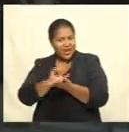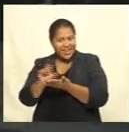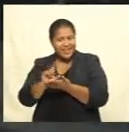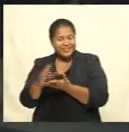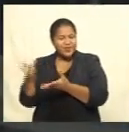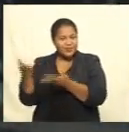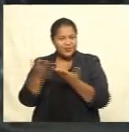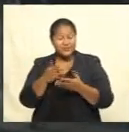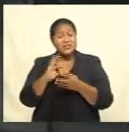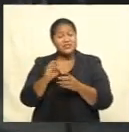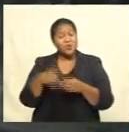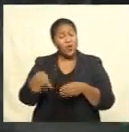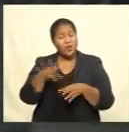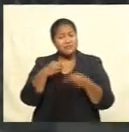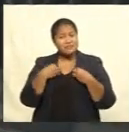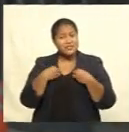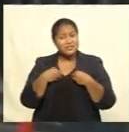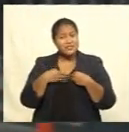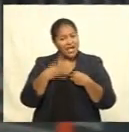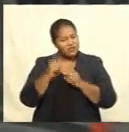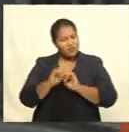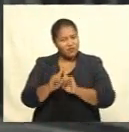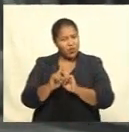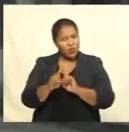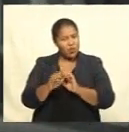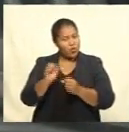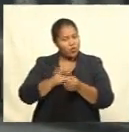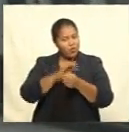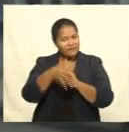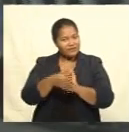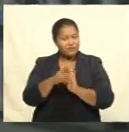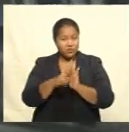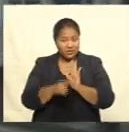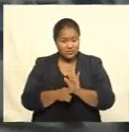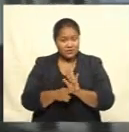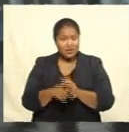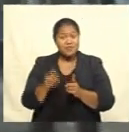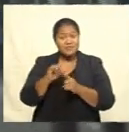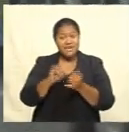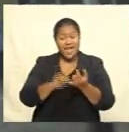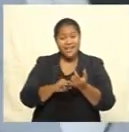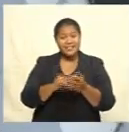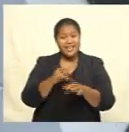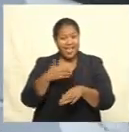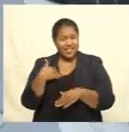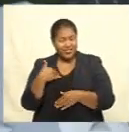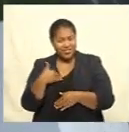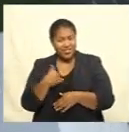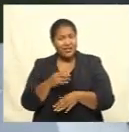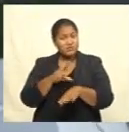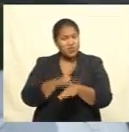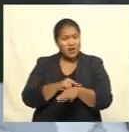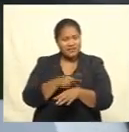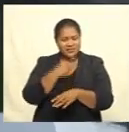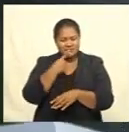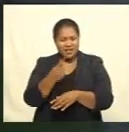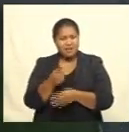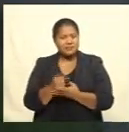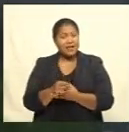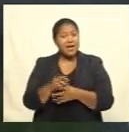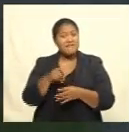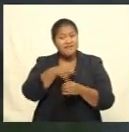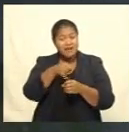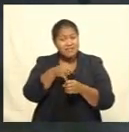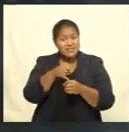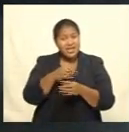on essential businesses to follow the COVID-safe measures. Permanent Secretary for Health Dr. James Fong has confirmed pharmacies and